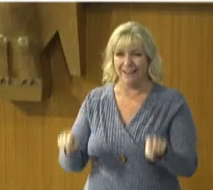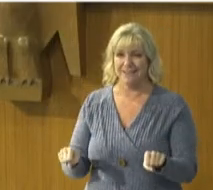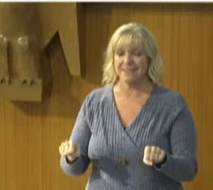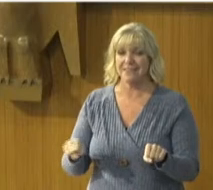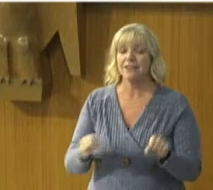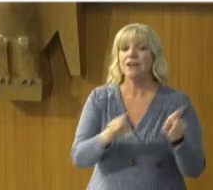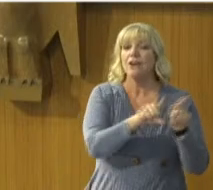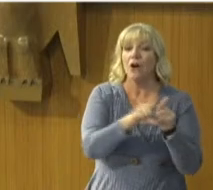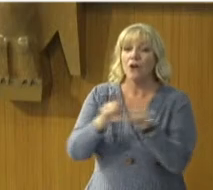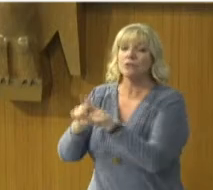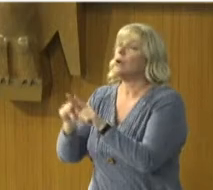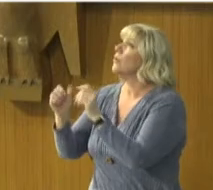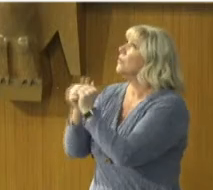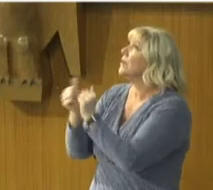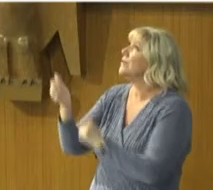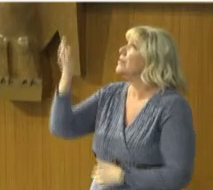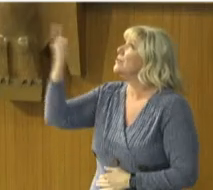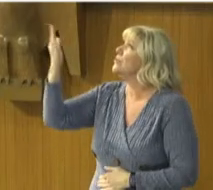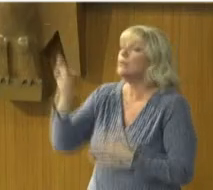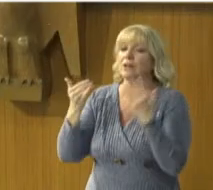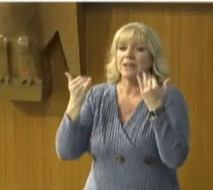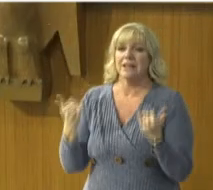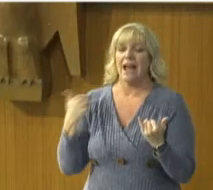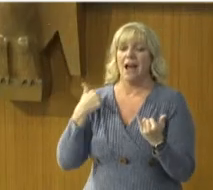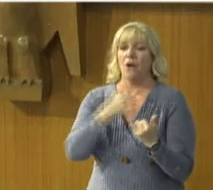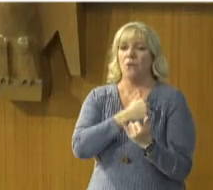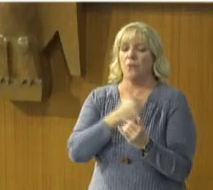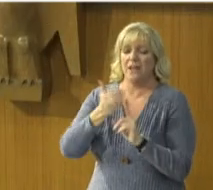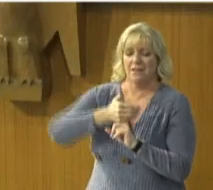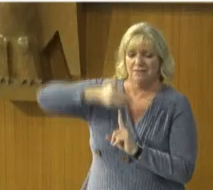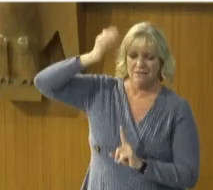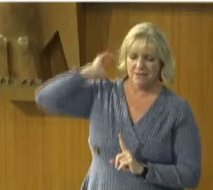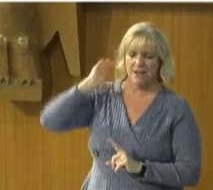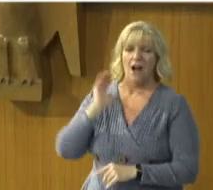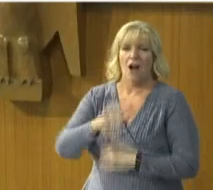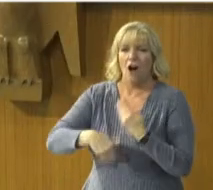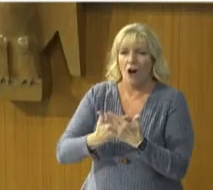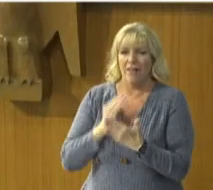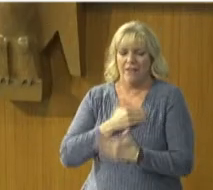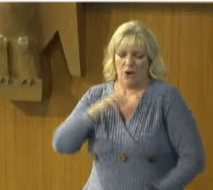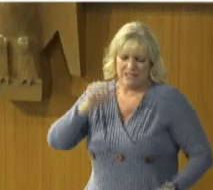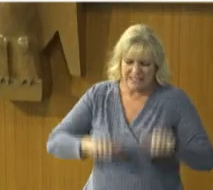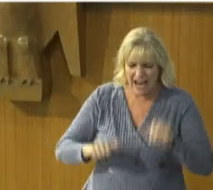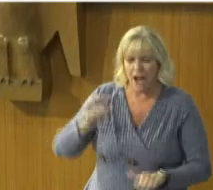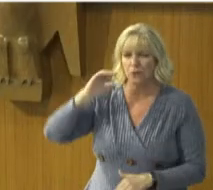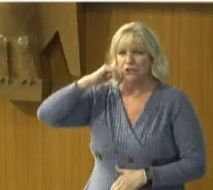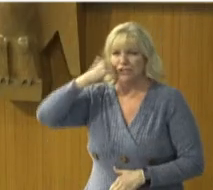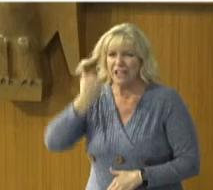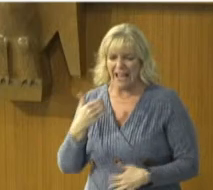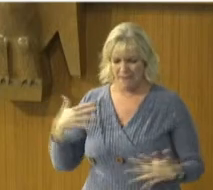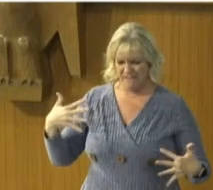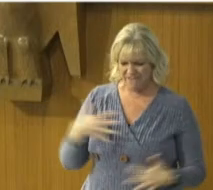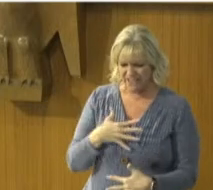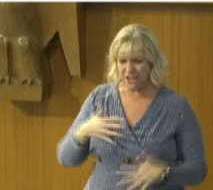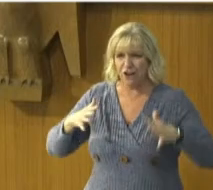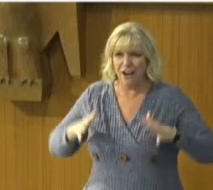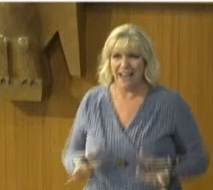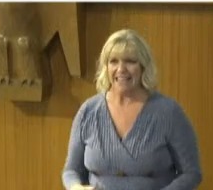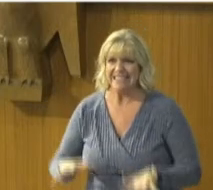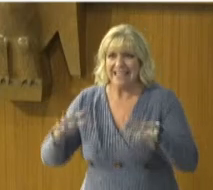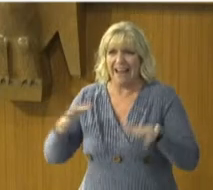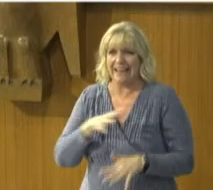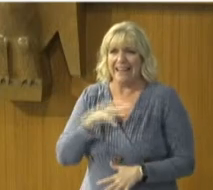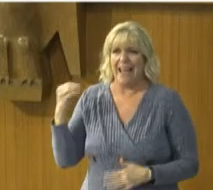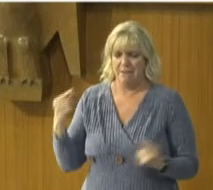Along with you, we now shed the rags of our doubt, shame, fear, anxiety,